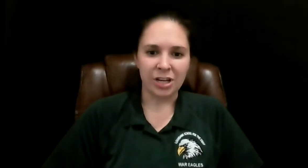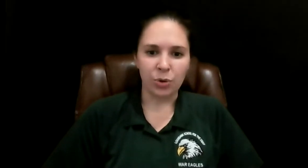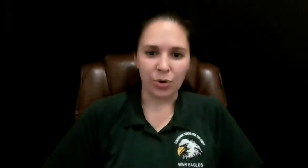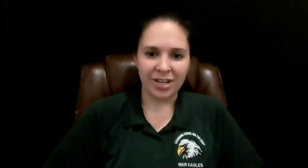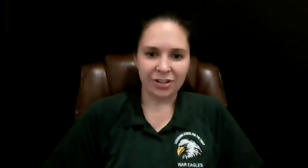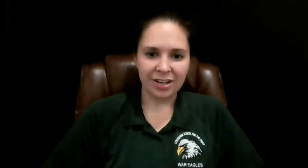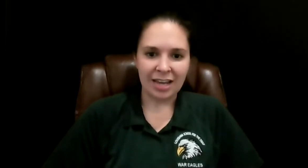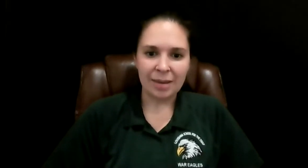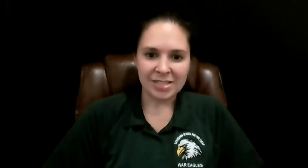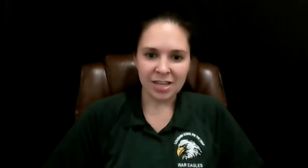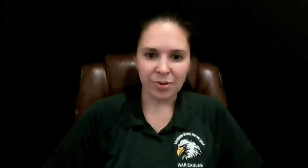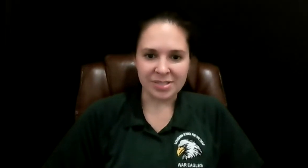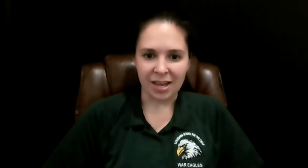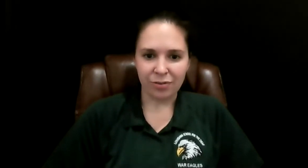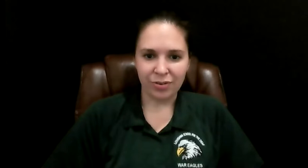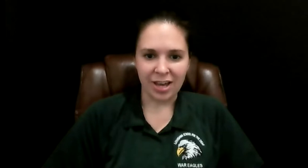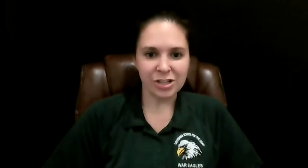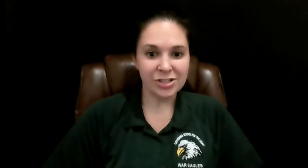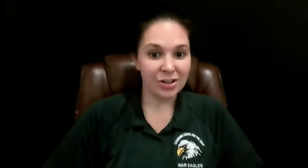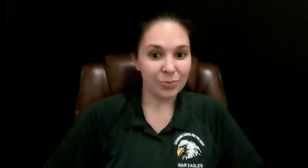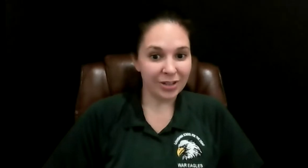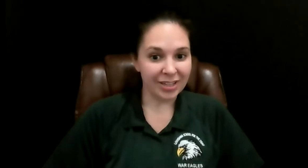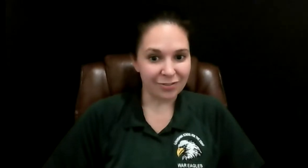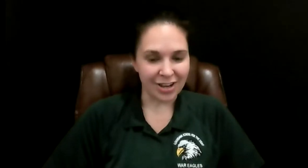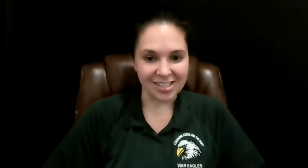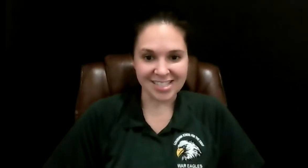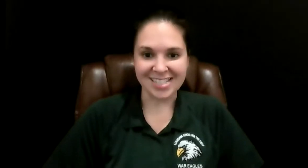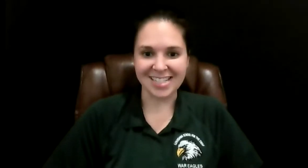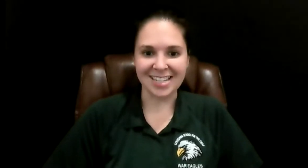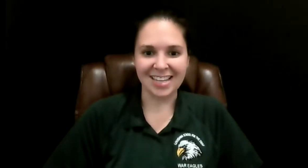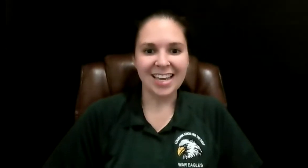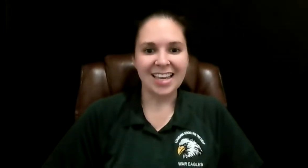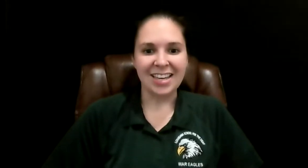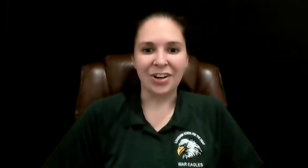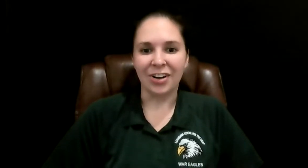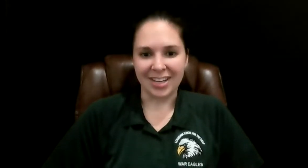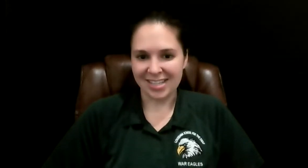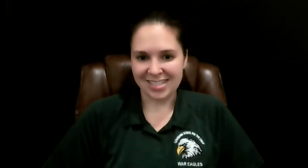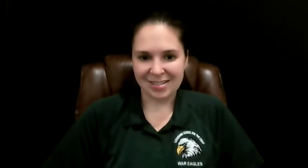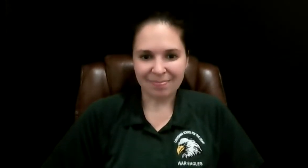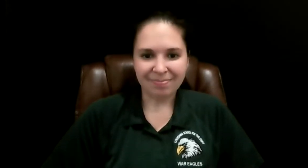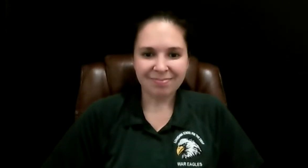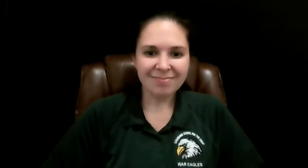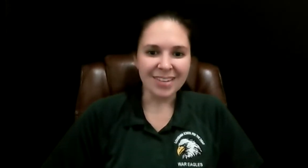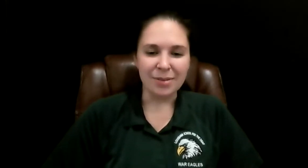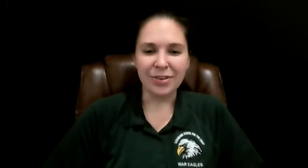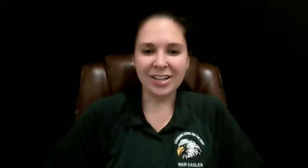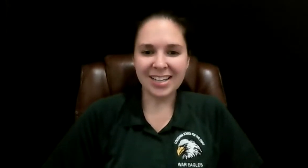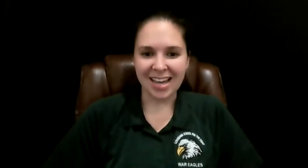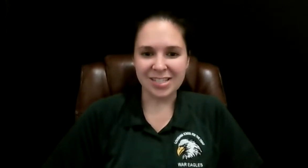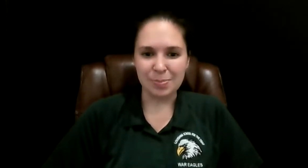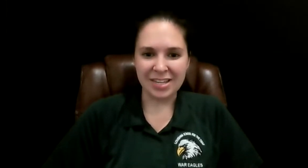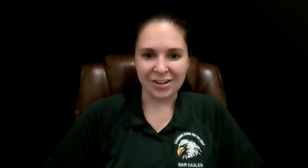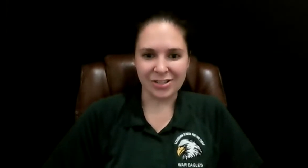a project coordinator, and I myself am deaf. I just started working for LCD in August, and I'm